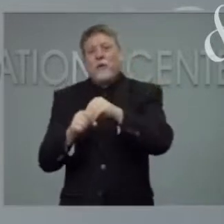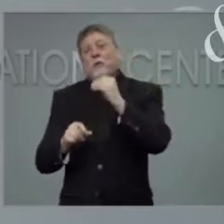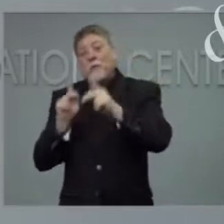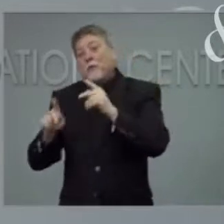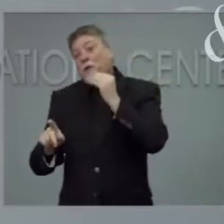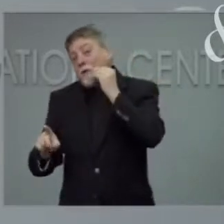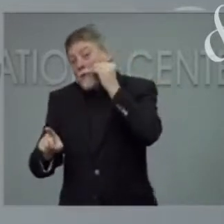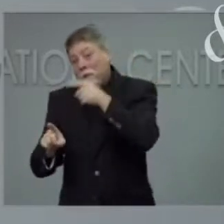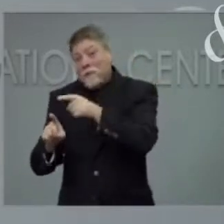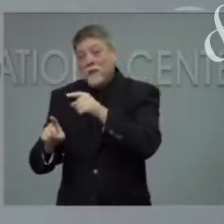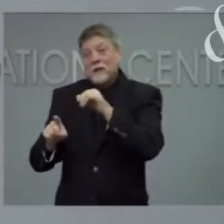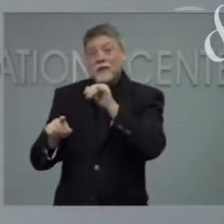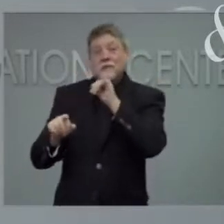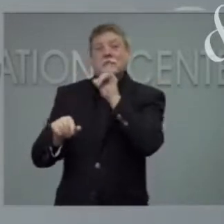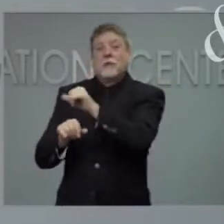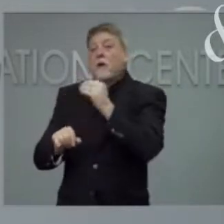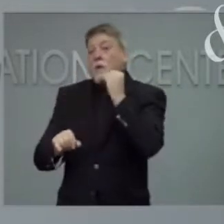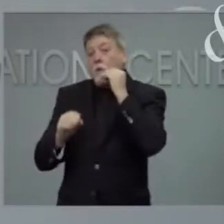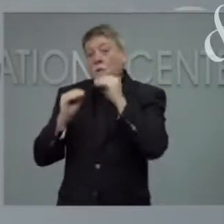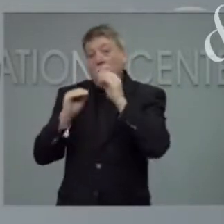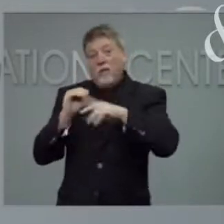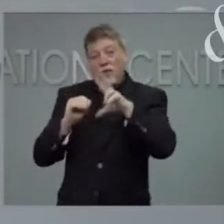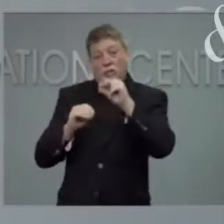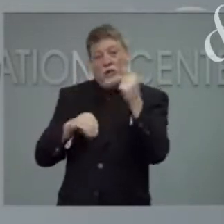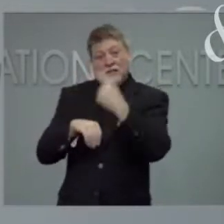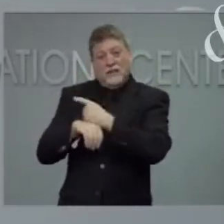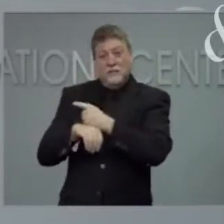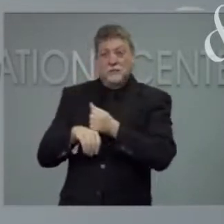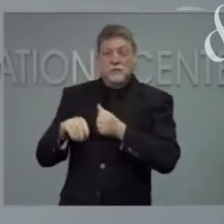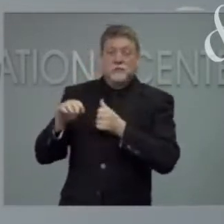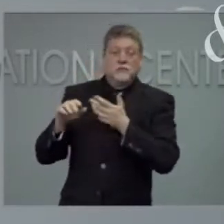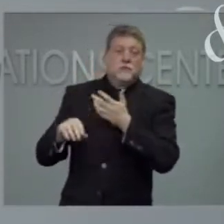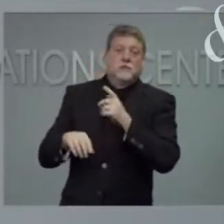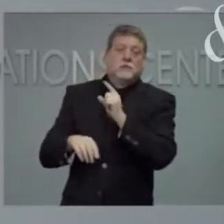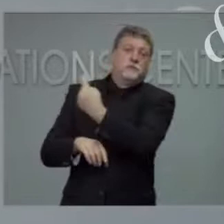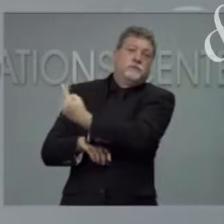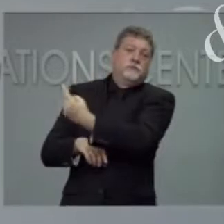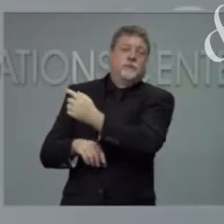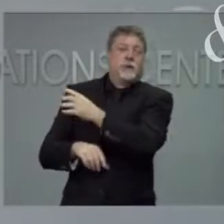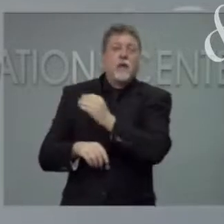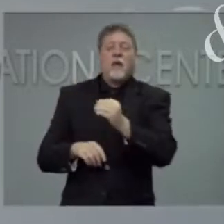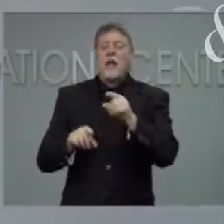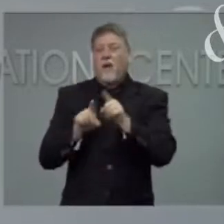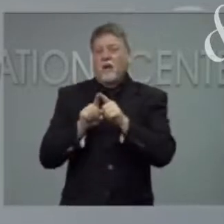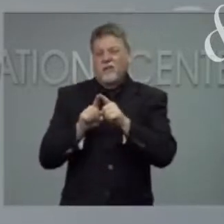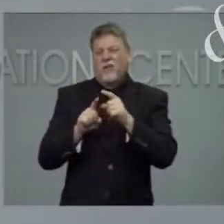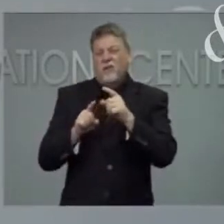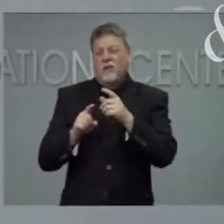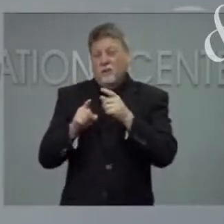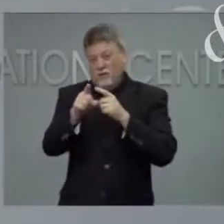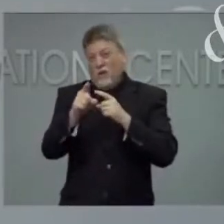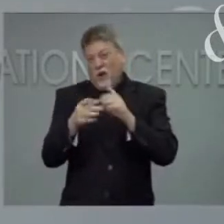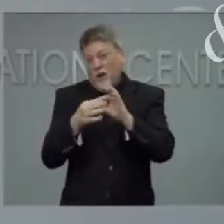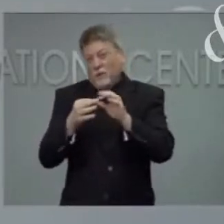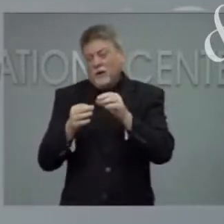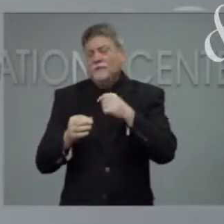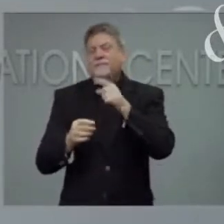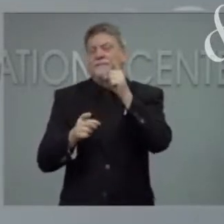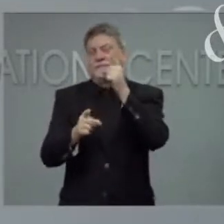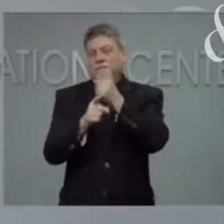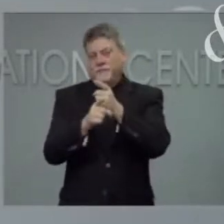home more than 30 days. And we are being explicit to your point that we do see that